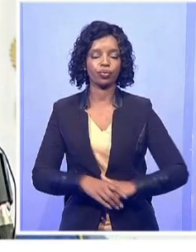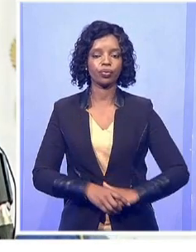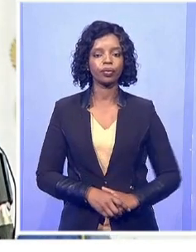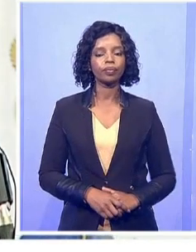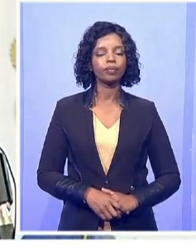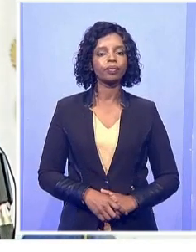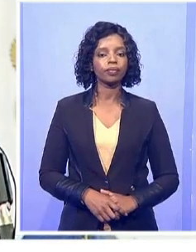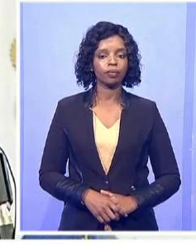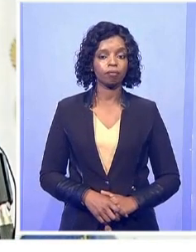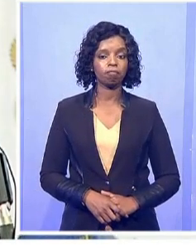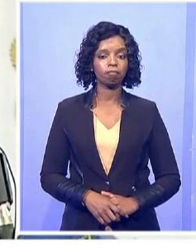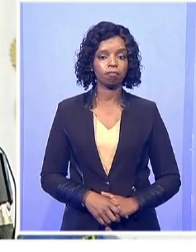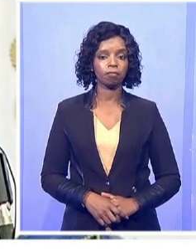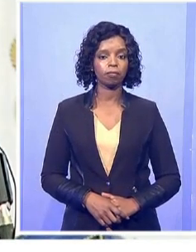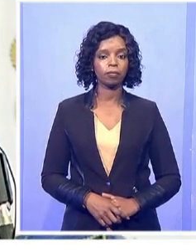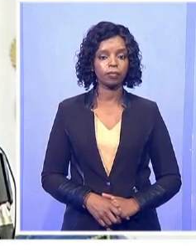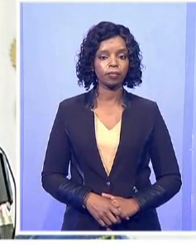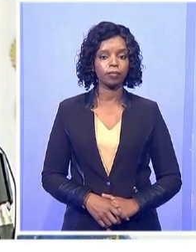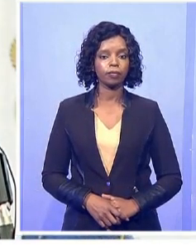Now,